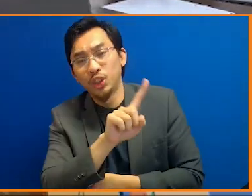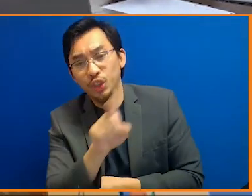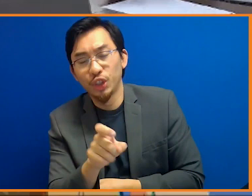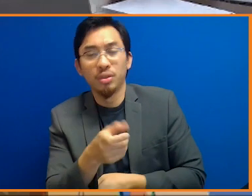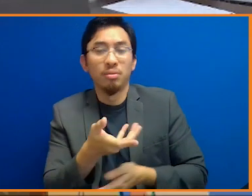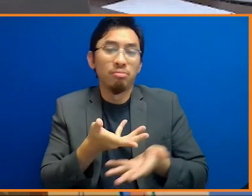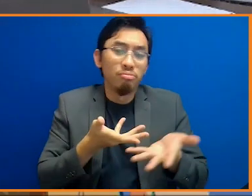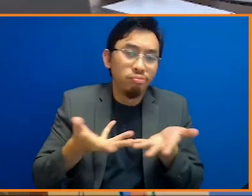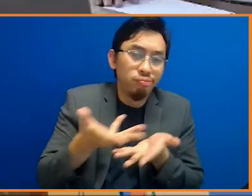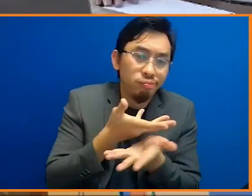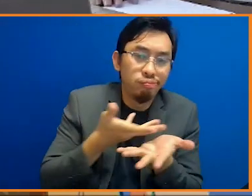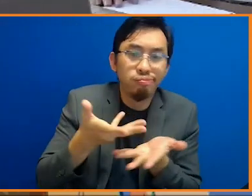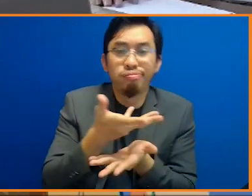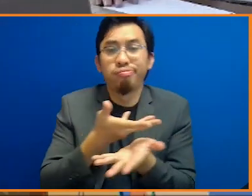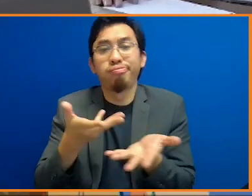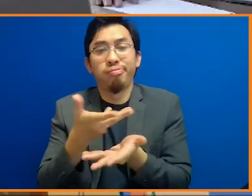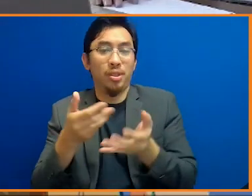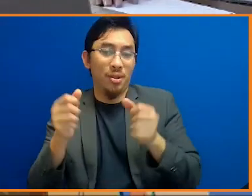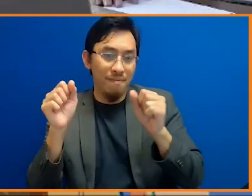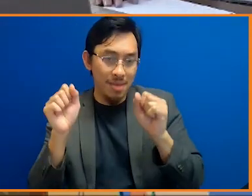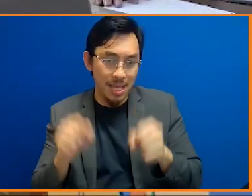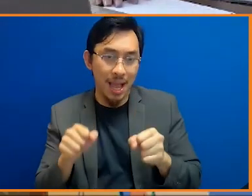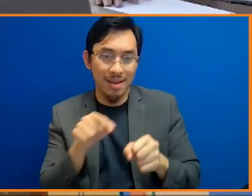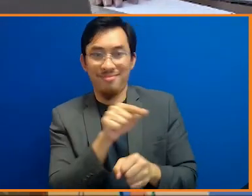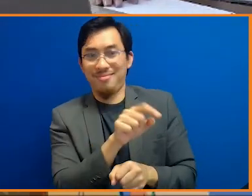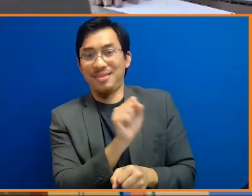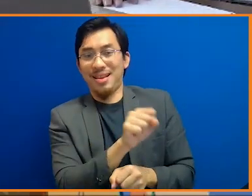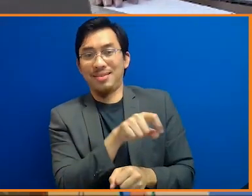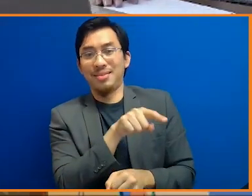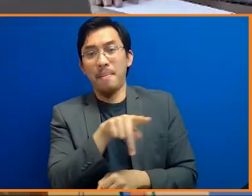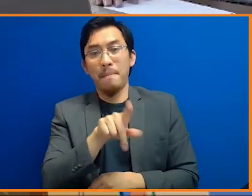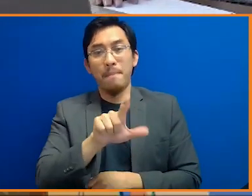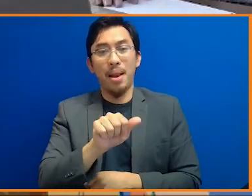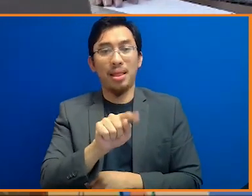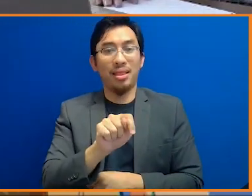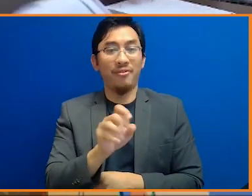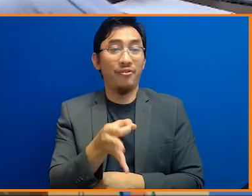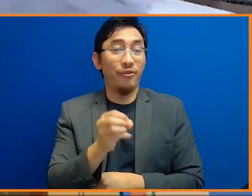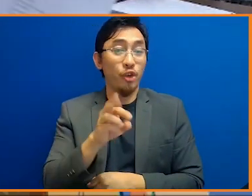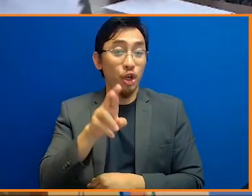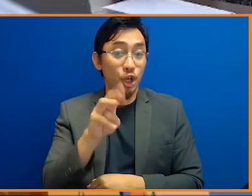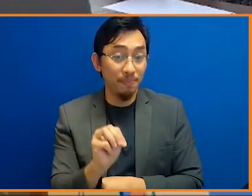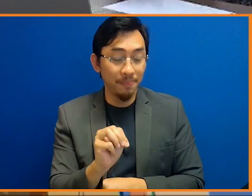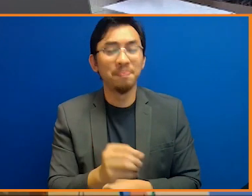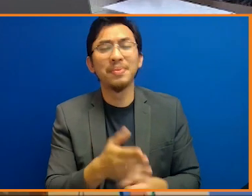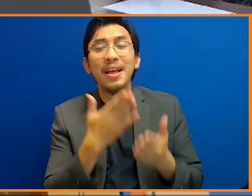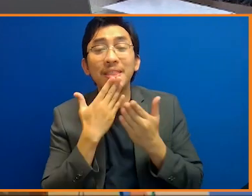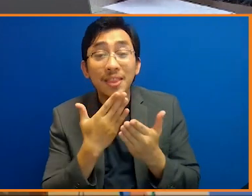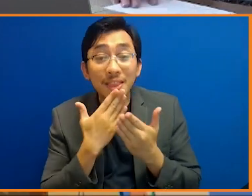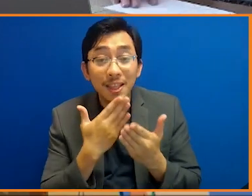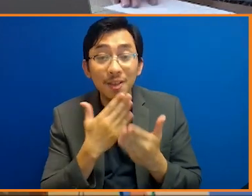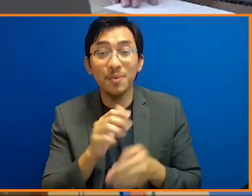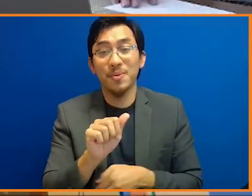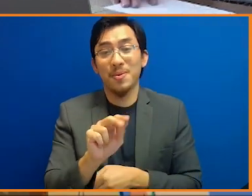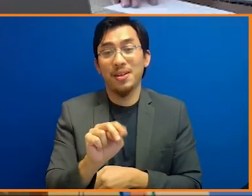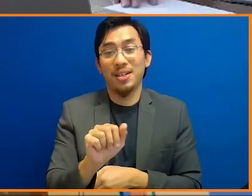can also provide any questions or discussion on those platform. Okay, once